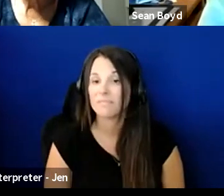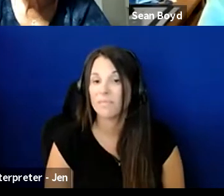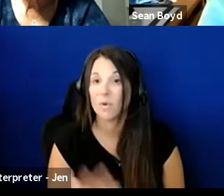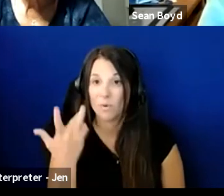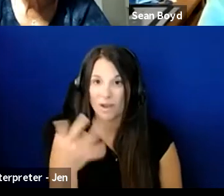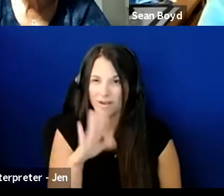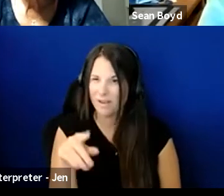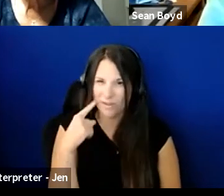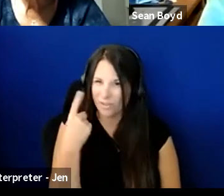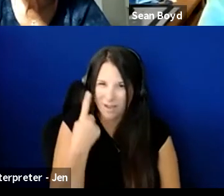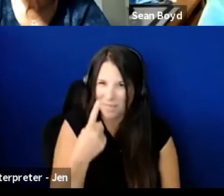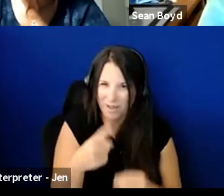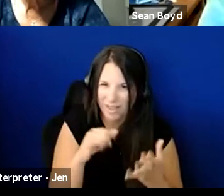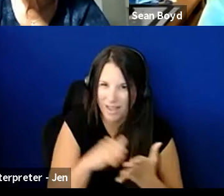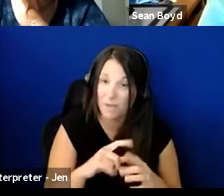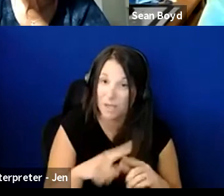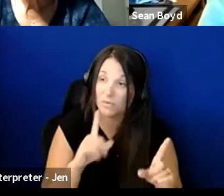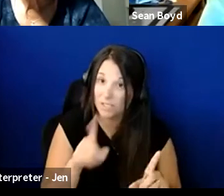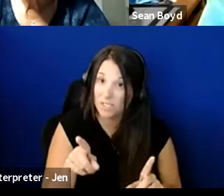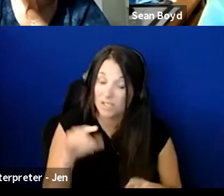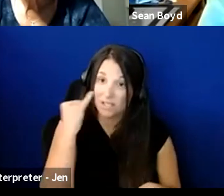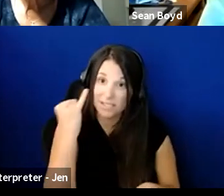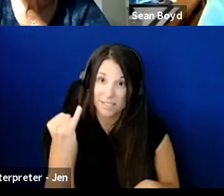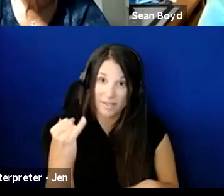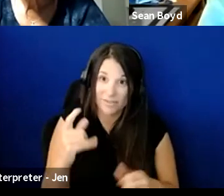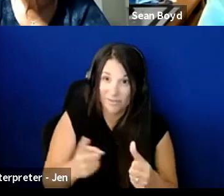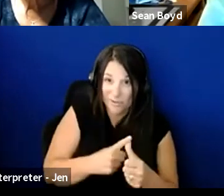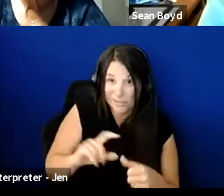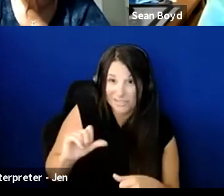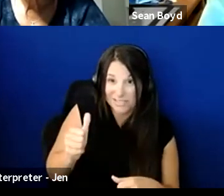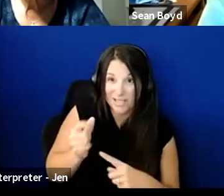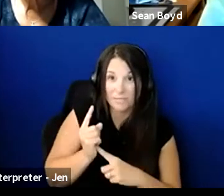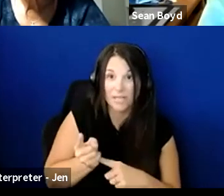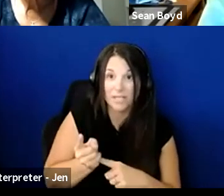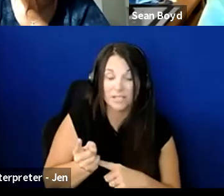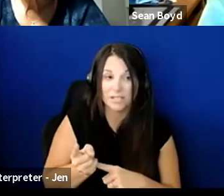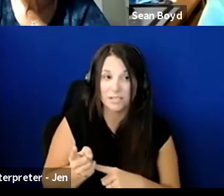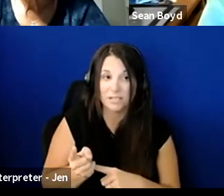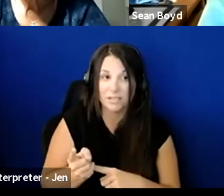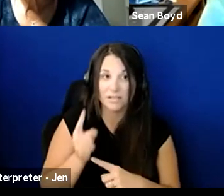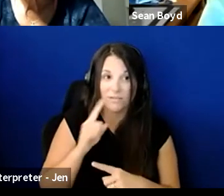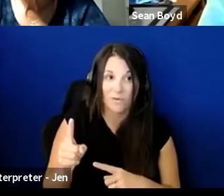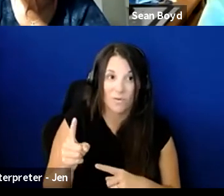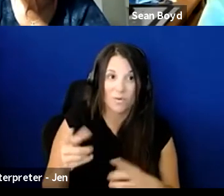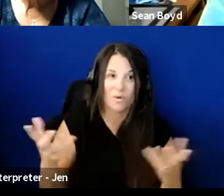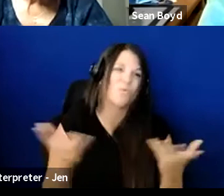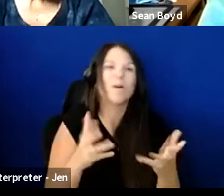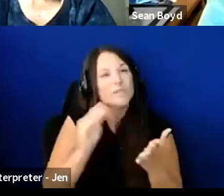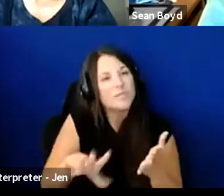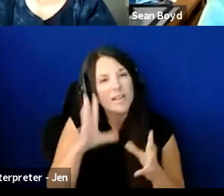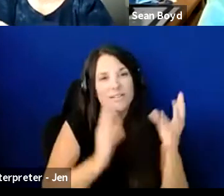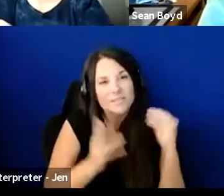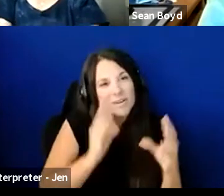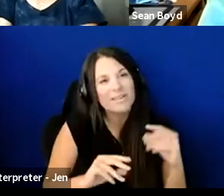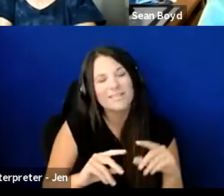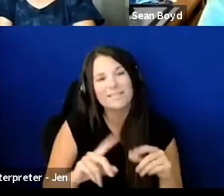thought about it that way, but that idea that the first 10 minutes of what the students experience when they click into your class